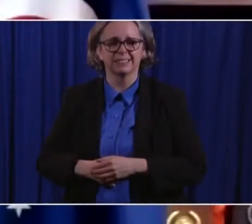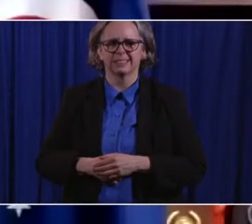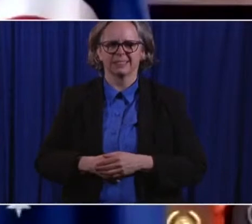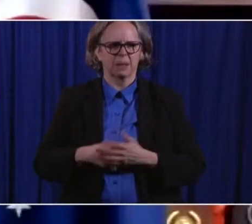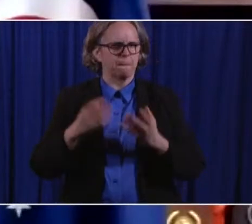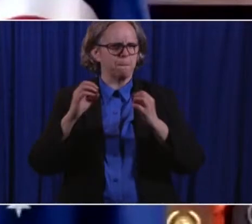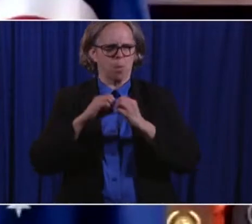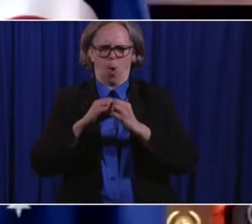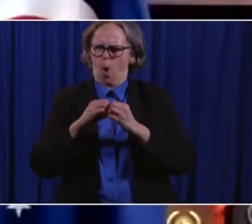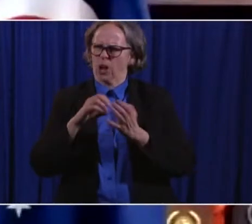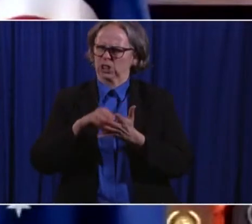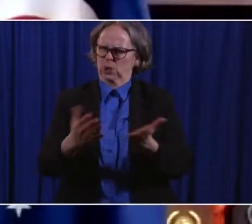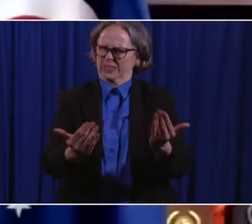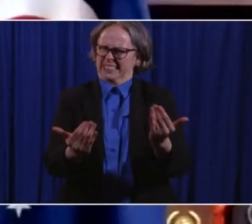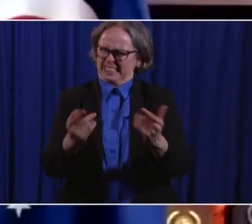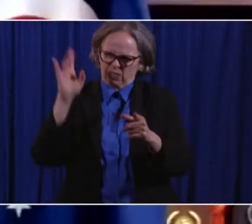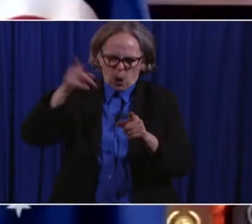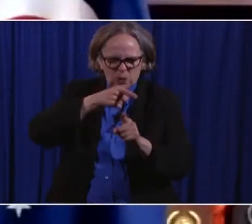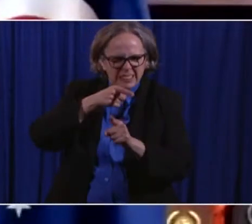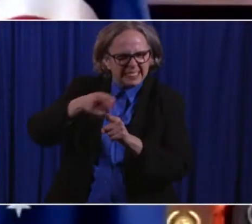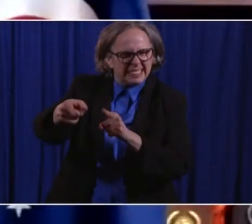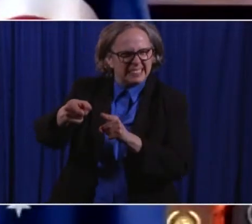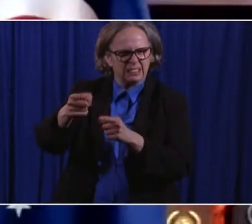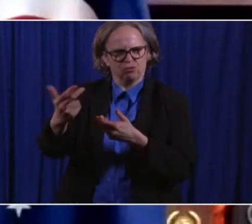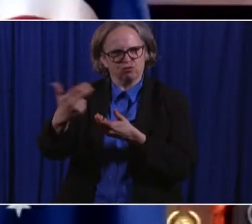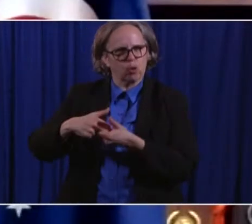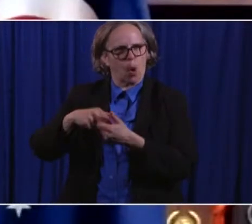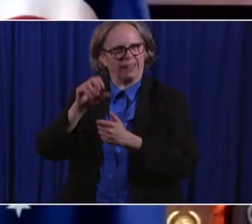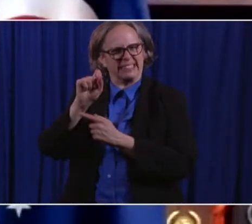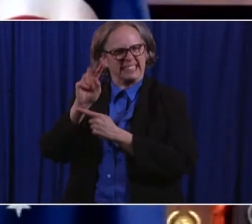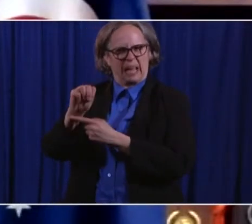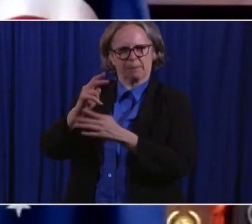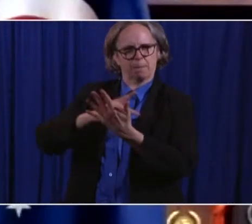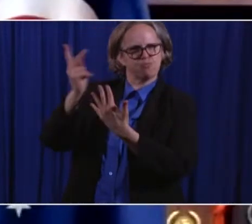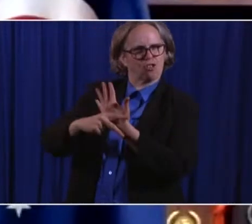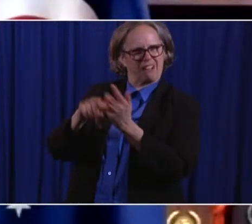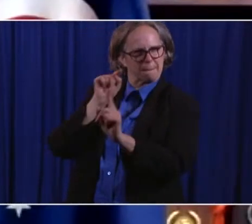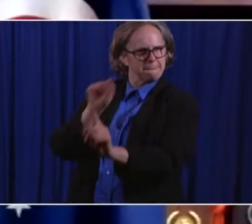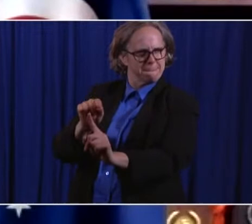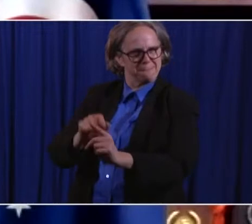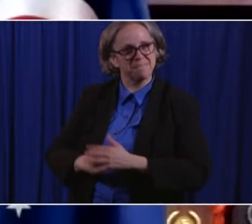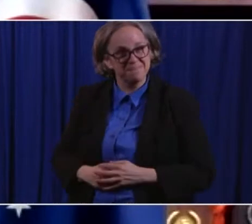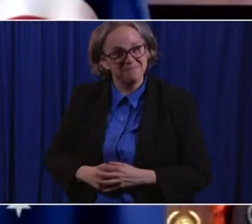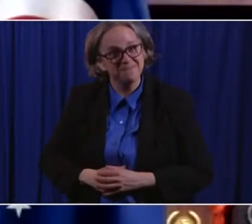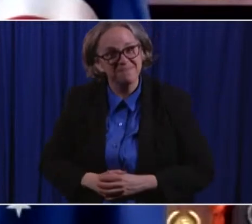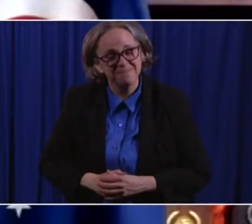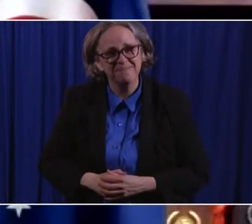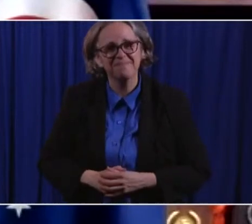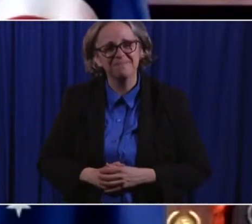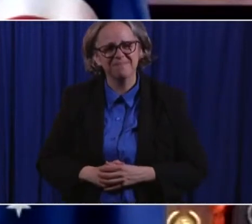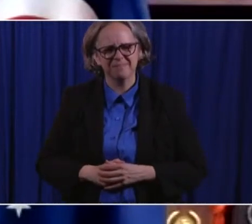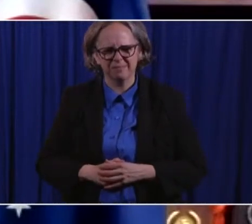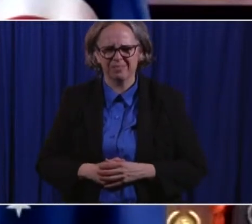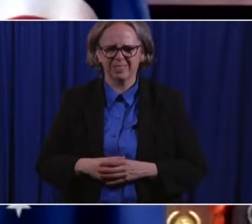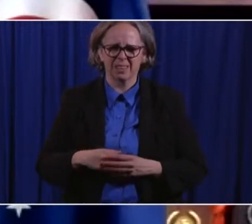traditionally wouldn't enroll. And we're going to end up awarding in